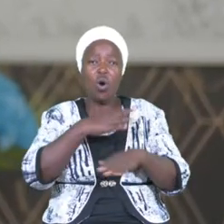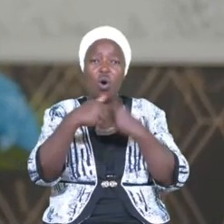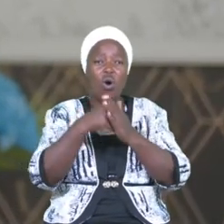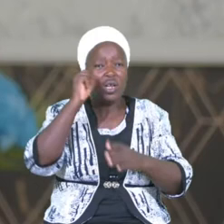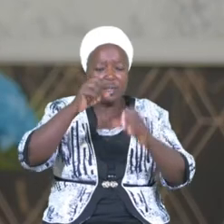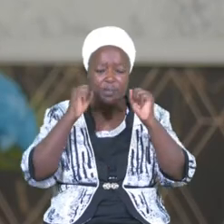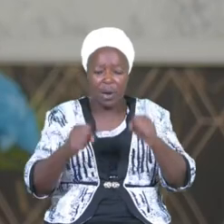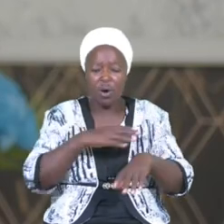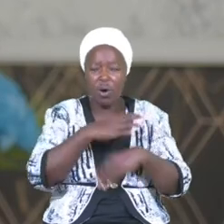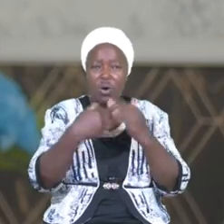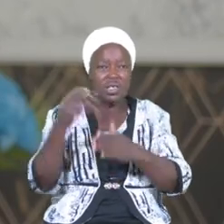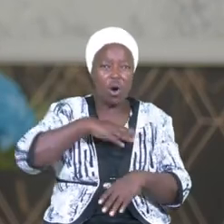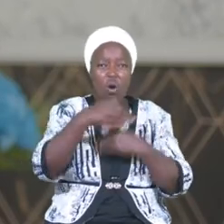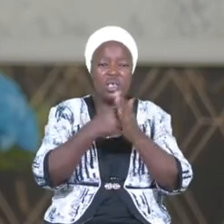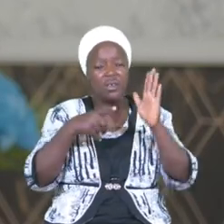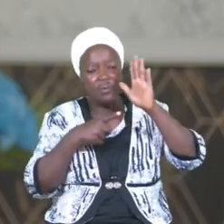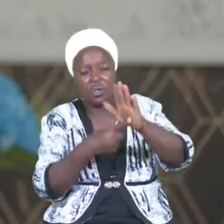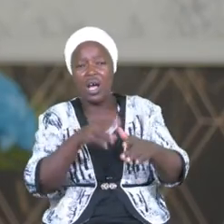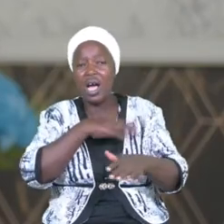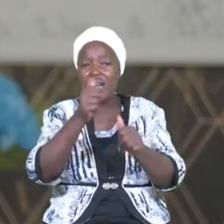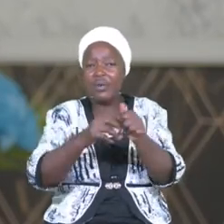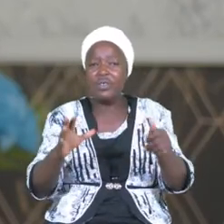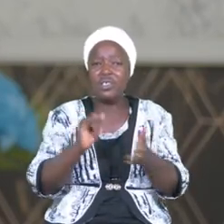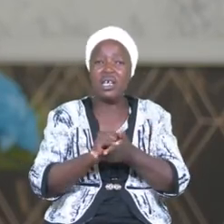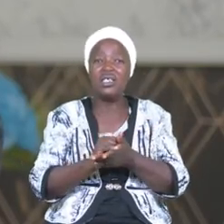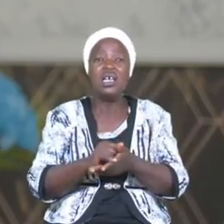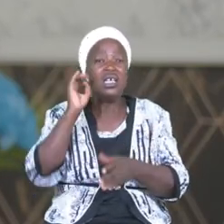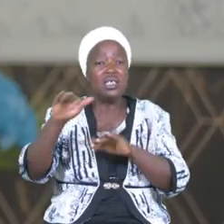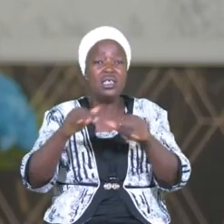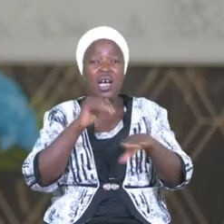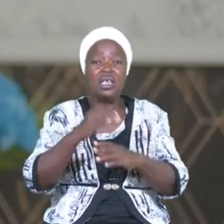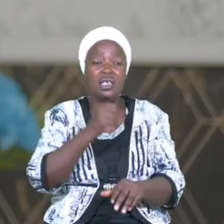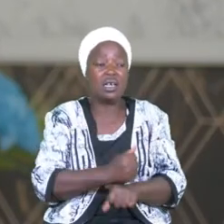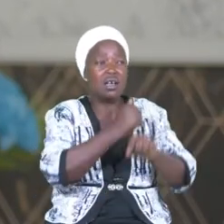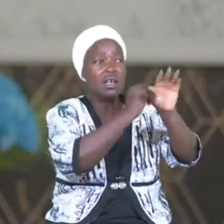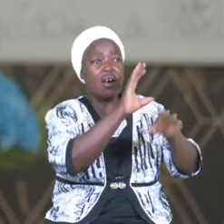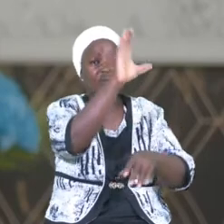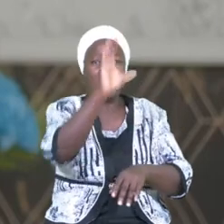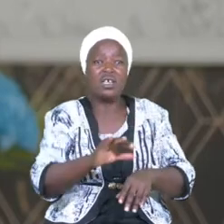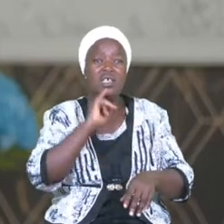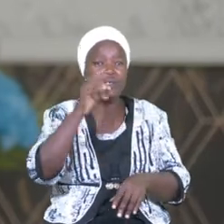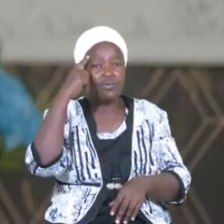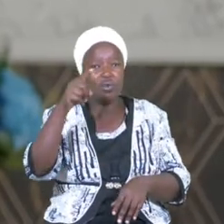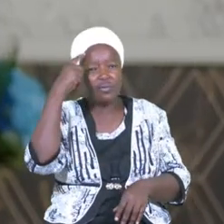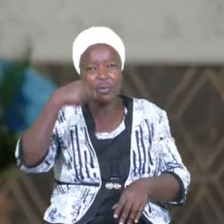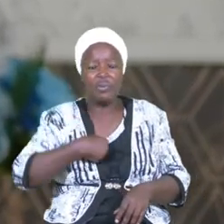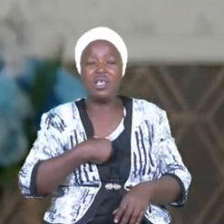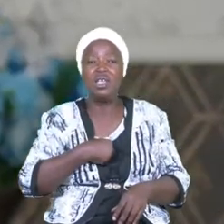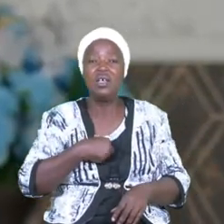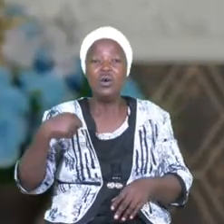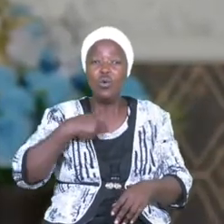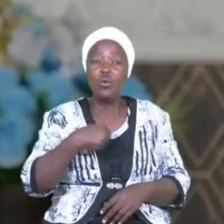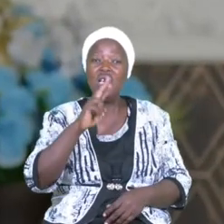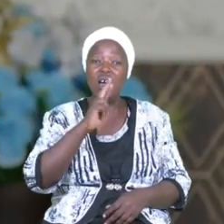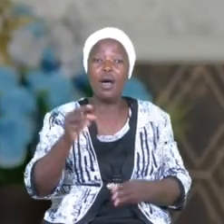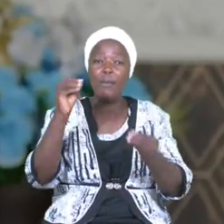and everything he did at Calvary is available for you and for me. We are more